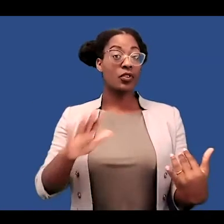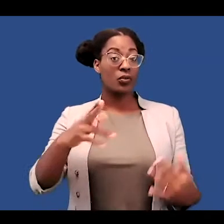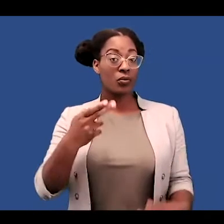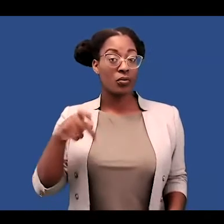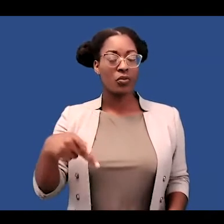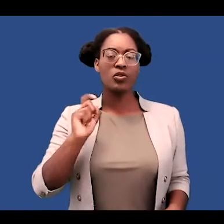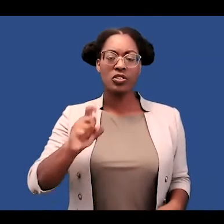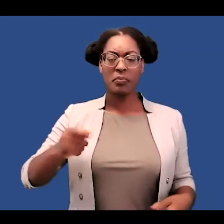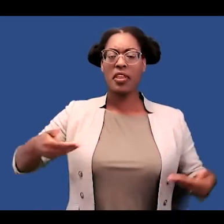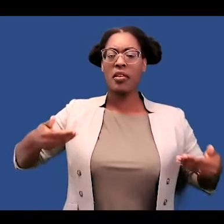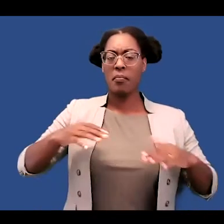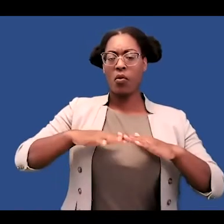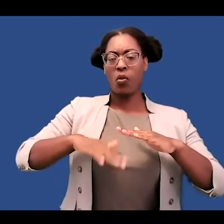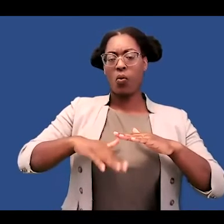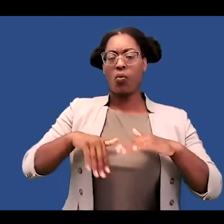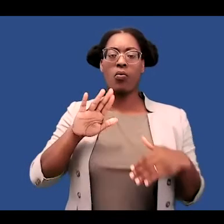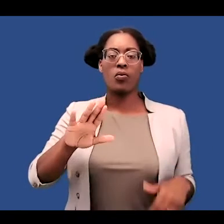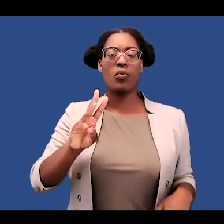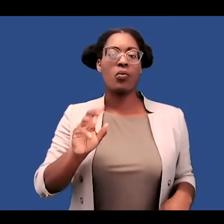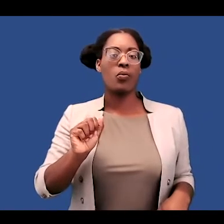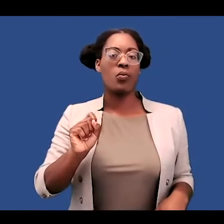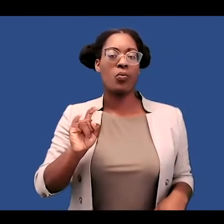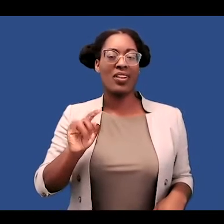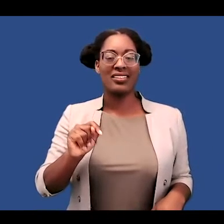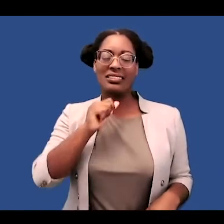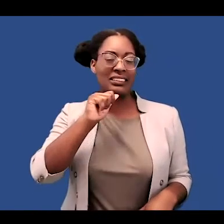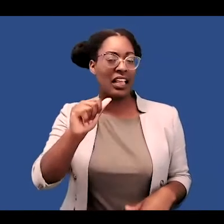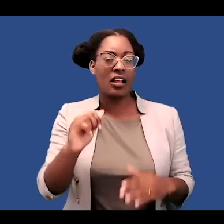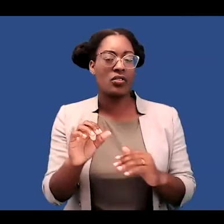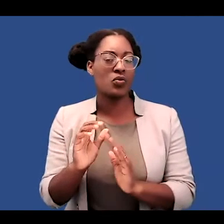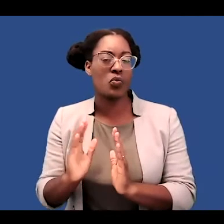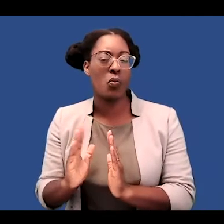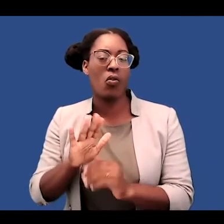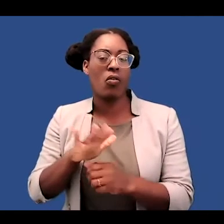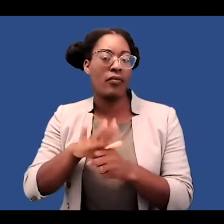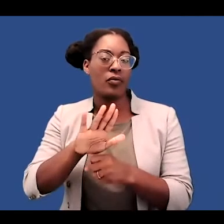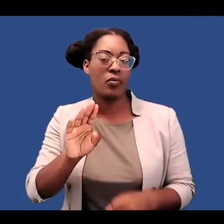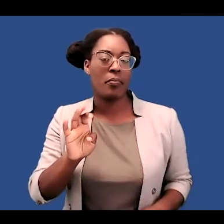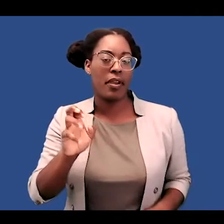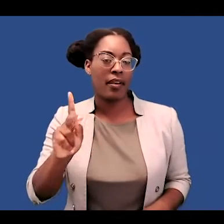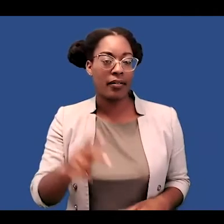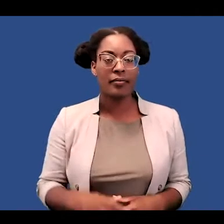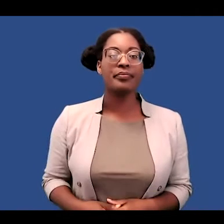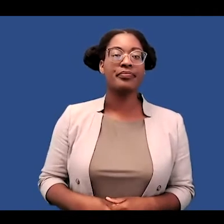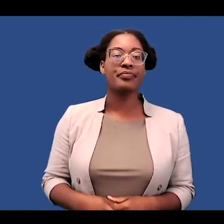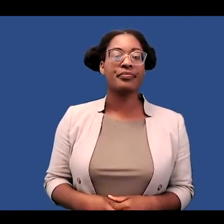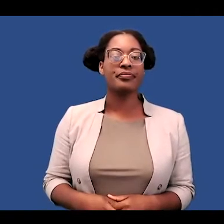should be hanging below the waist and not resting on the small of your back, with both hands on each side of the